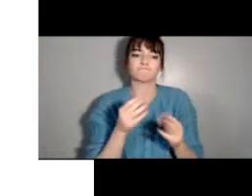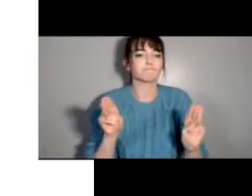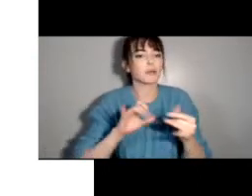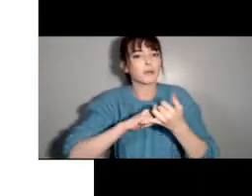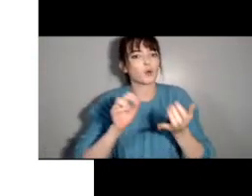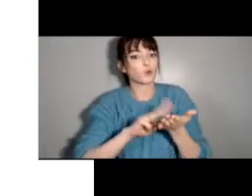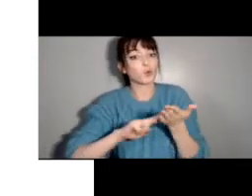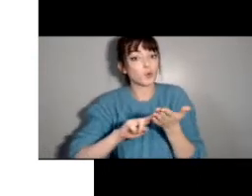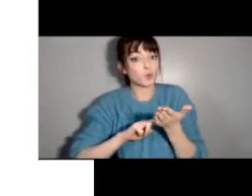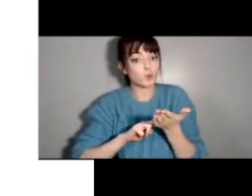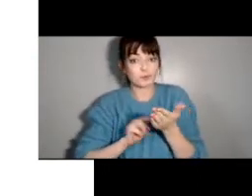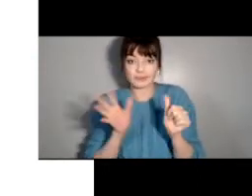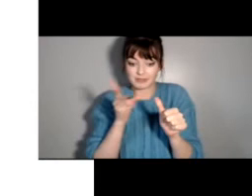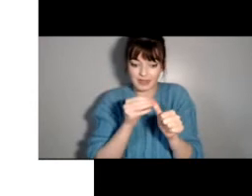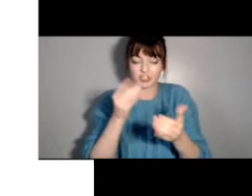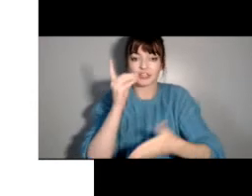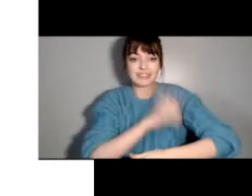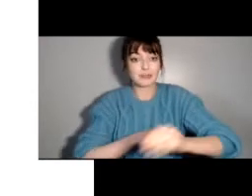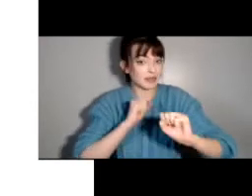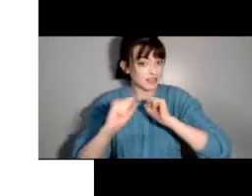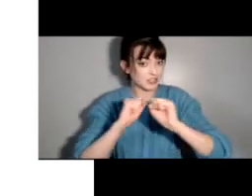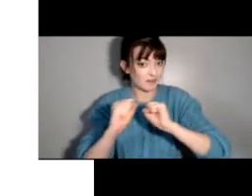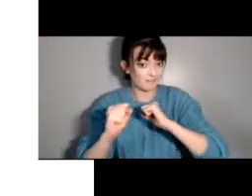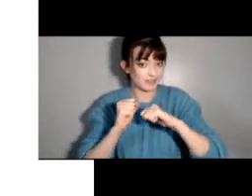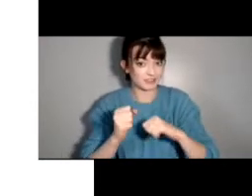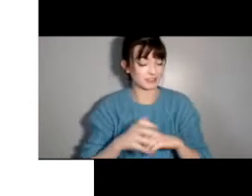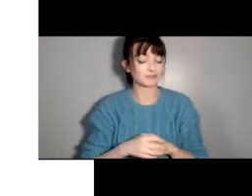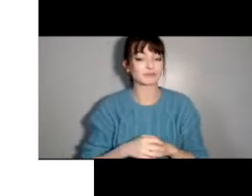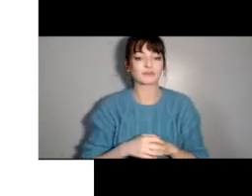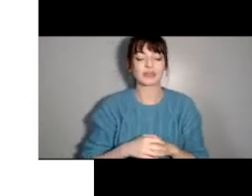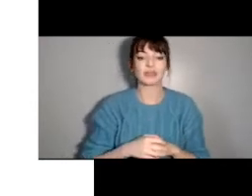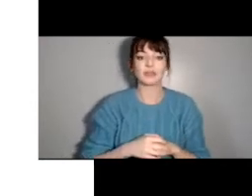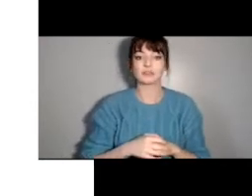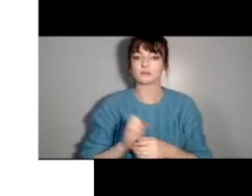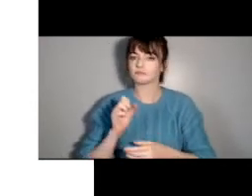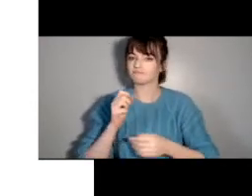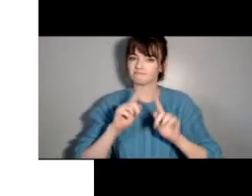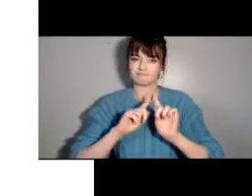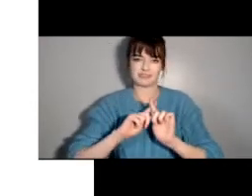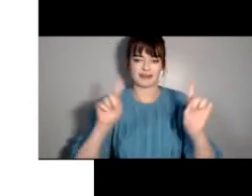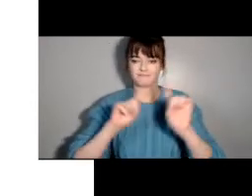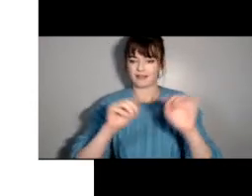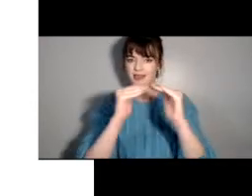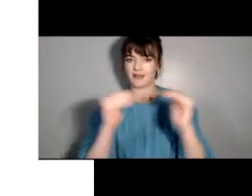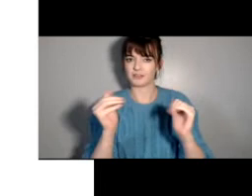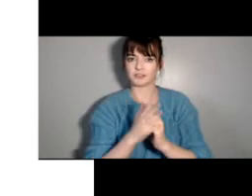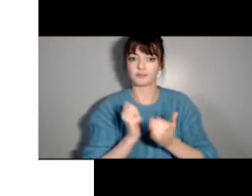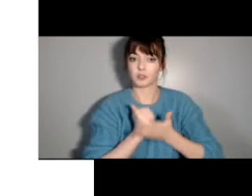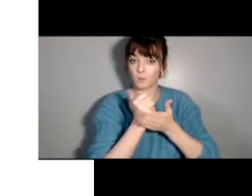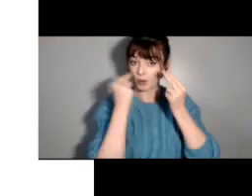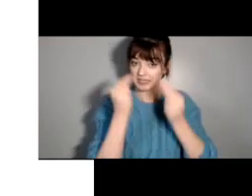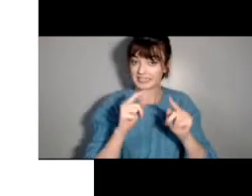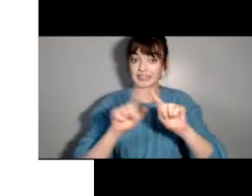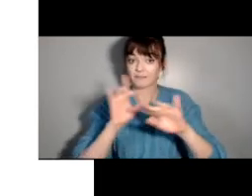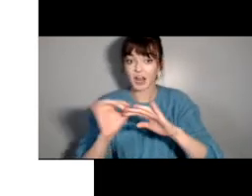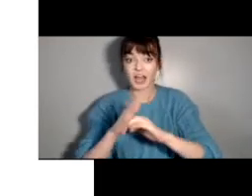specialist disability services. They had very varied level of support needs. They had different types of disabilities, but